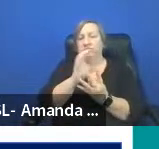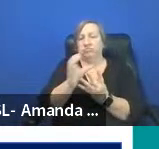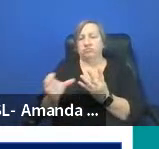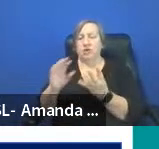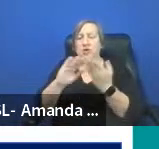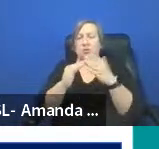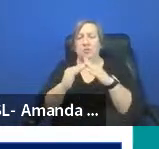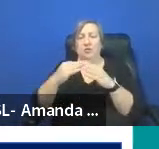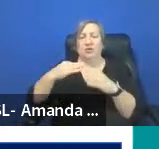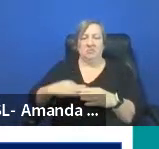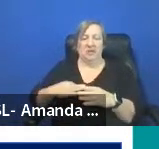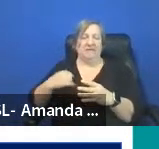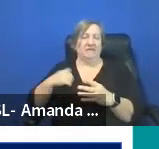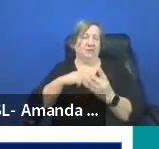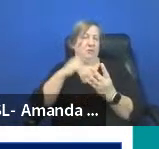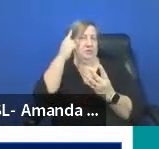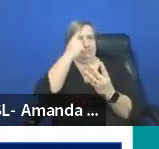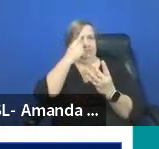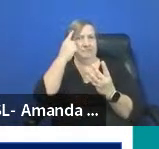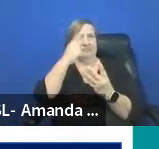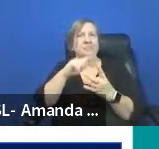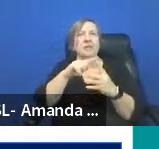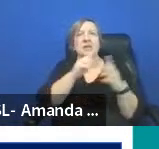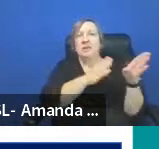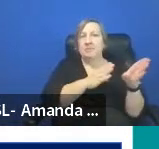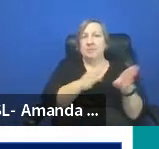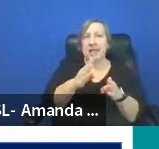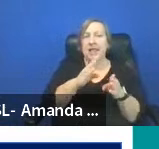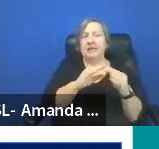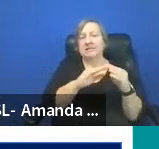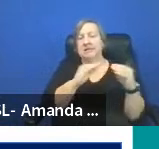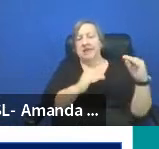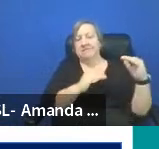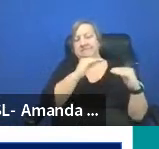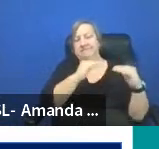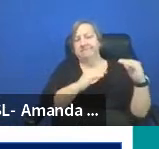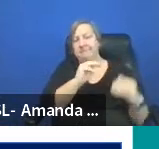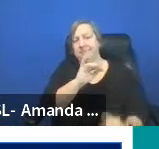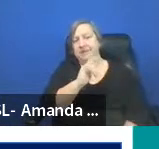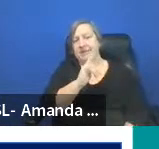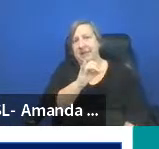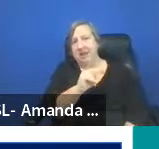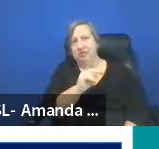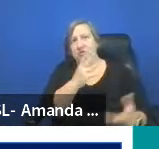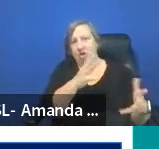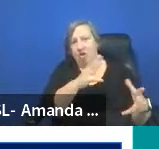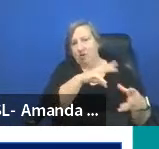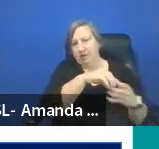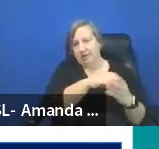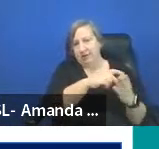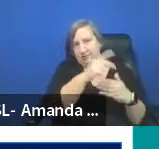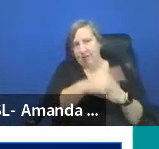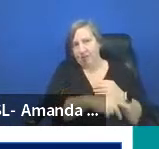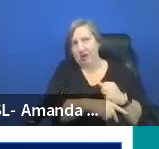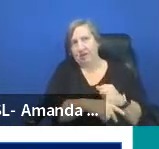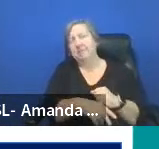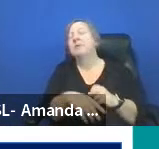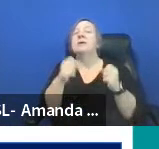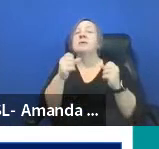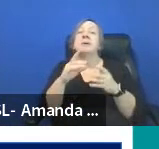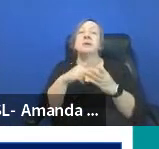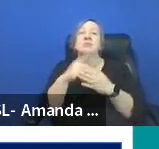benefits. We see the plans and mitigations that may already be included in the program. There's a number of program